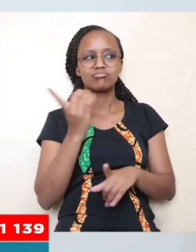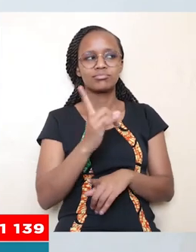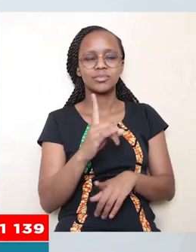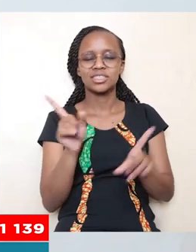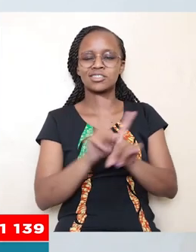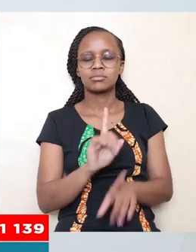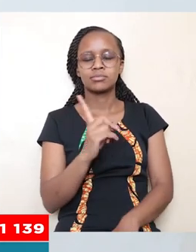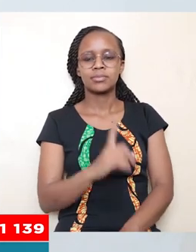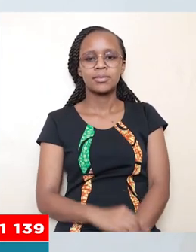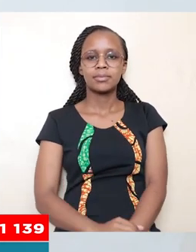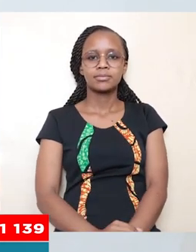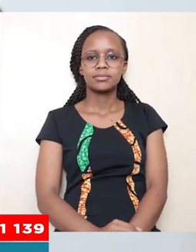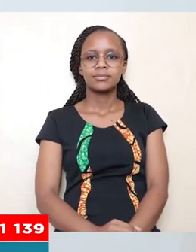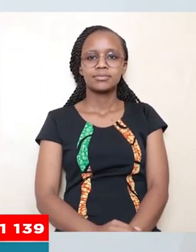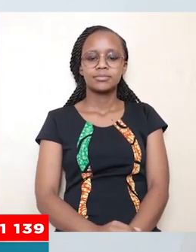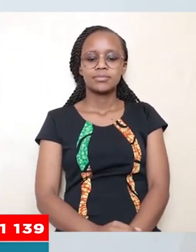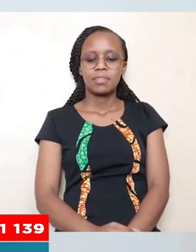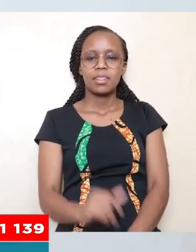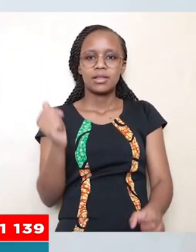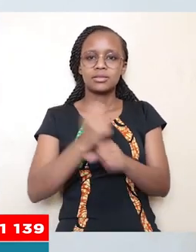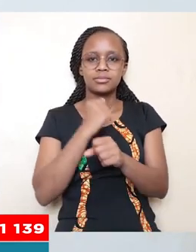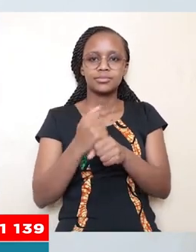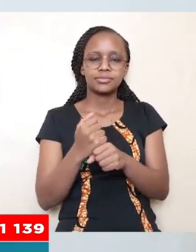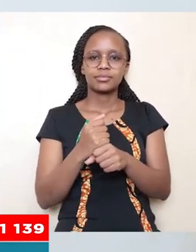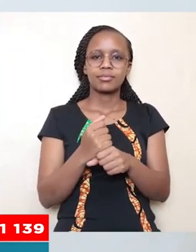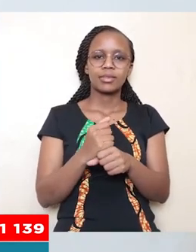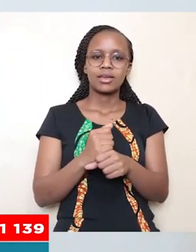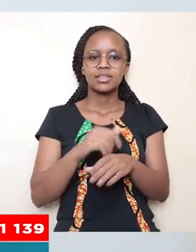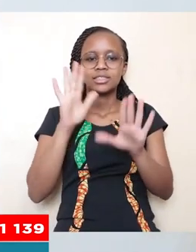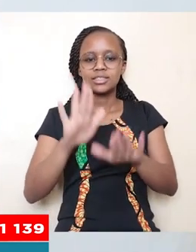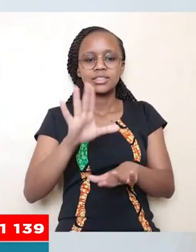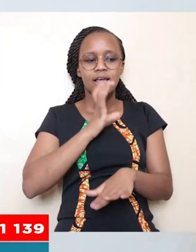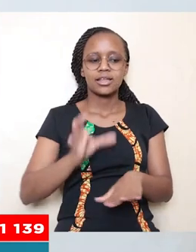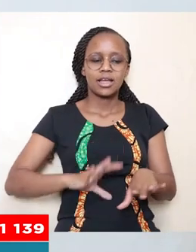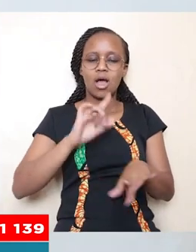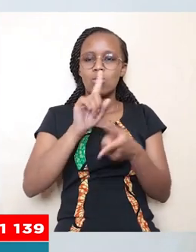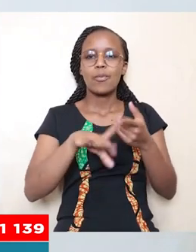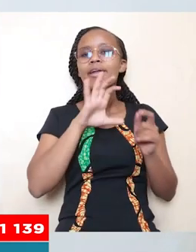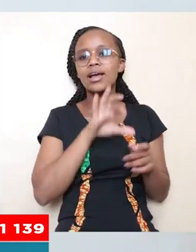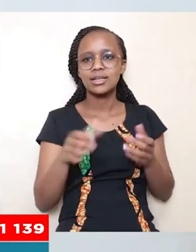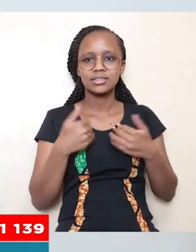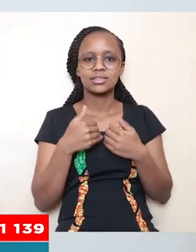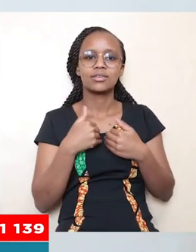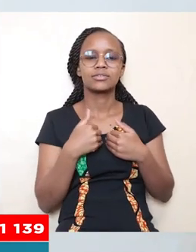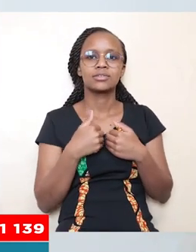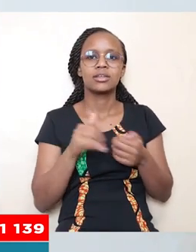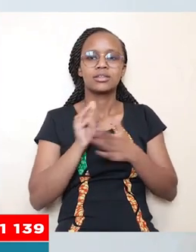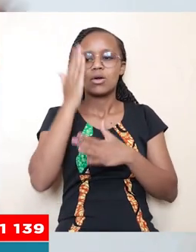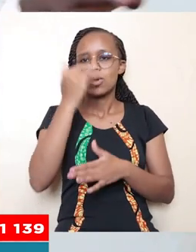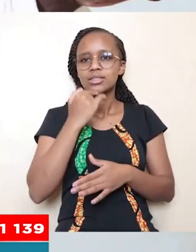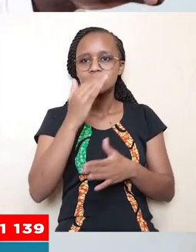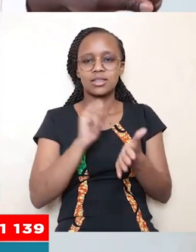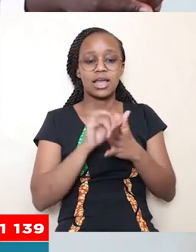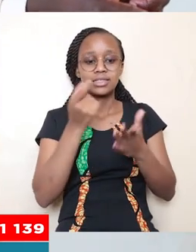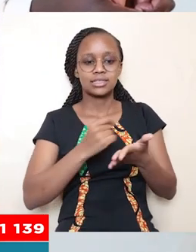hivyo. You cannot coexist in Christ ukiwa na curse. Apana? That is why we say